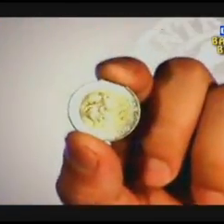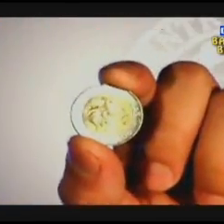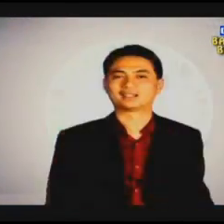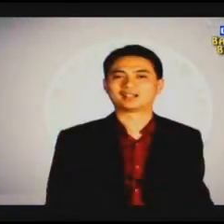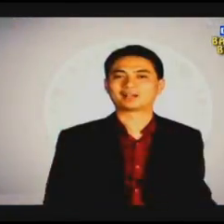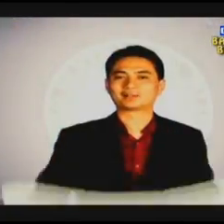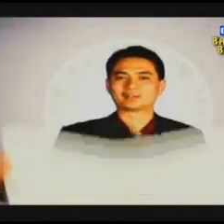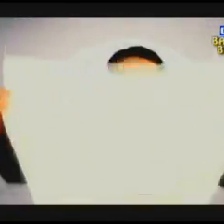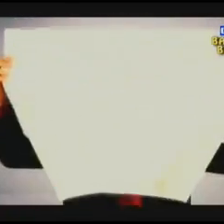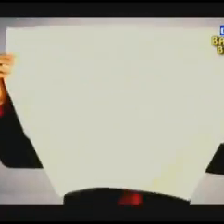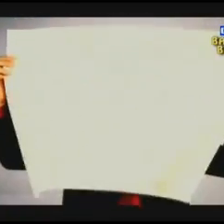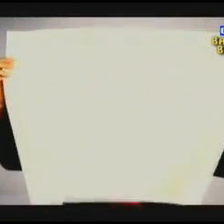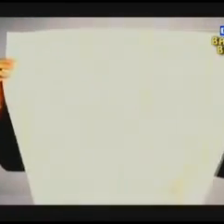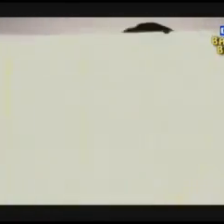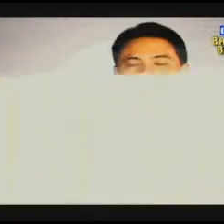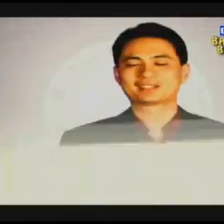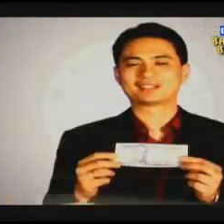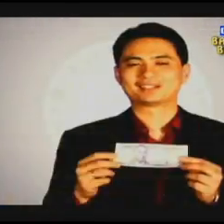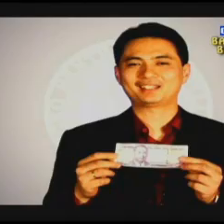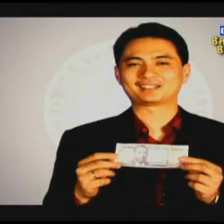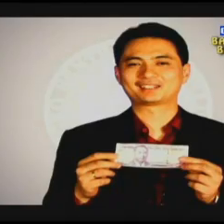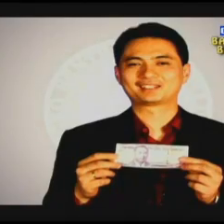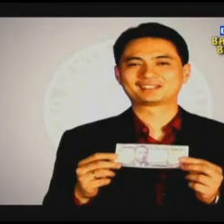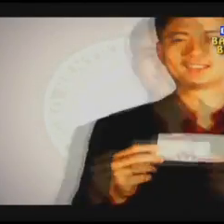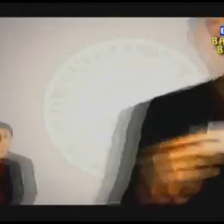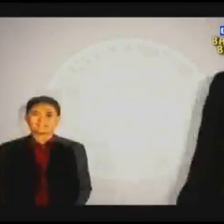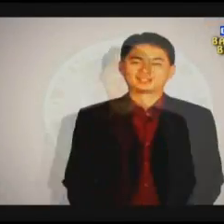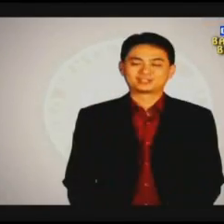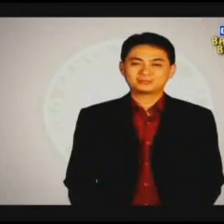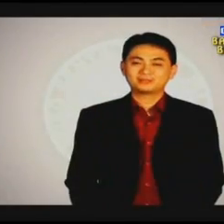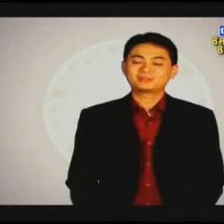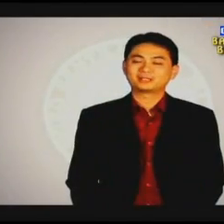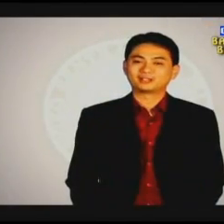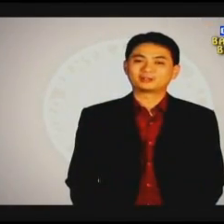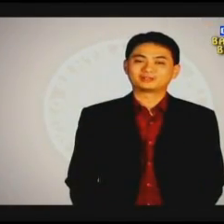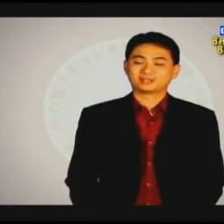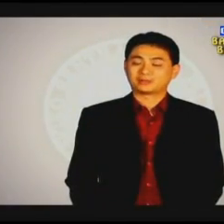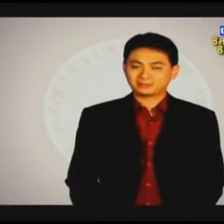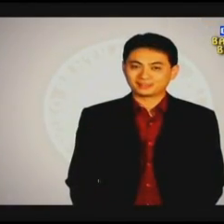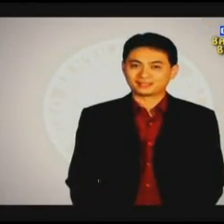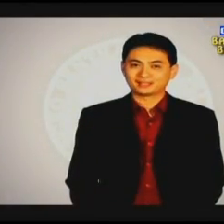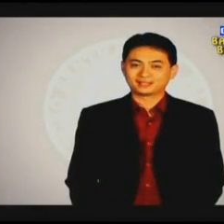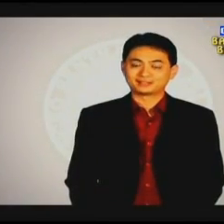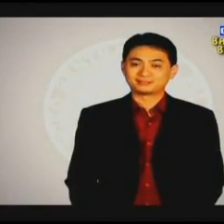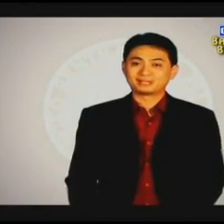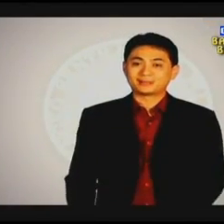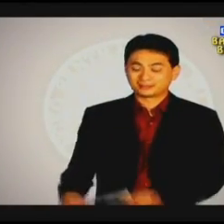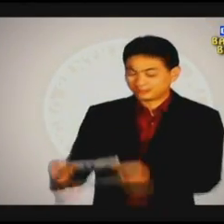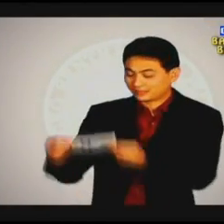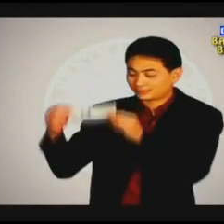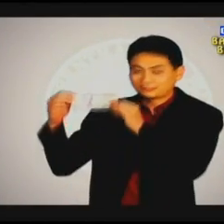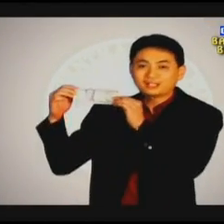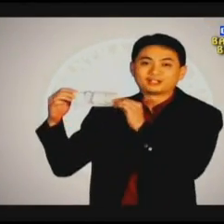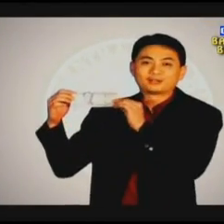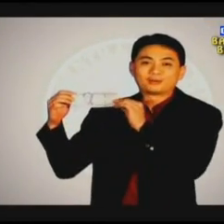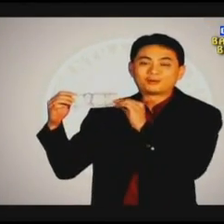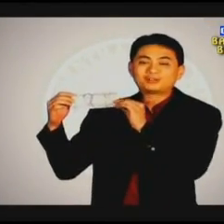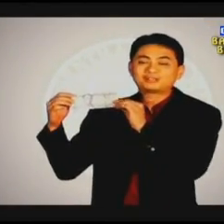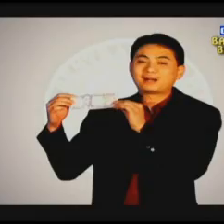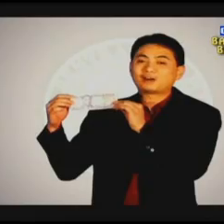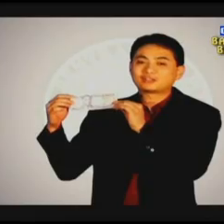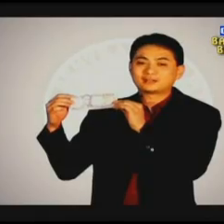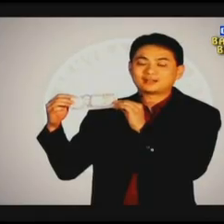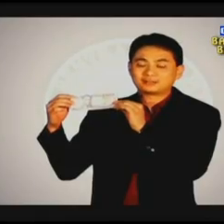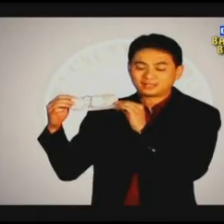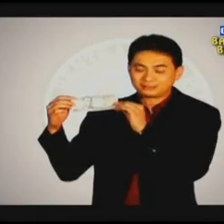this, and how this becomes this. Now, some of you may know that our money is made by the BSP, or